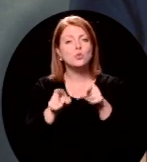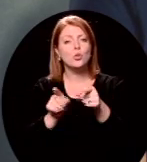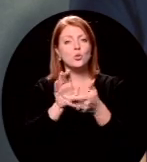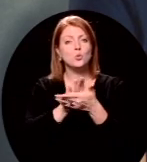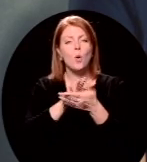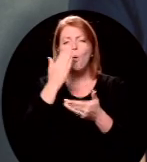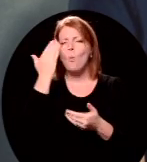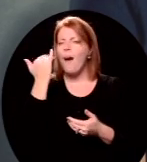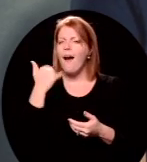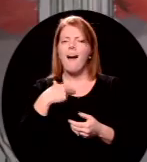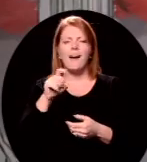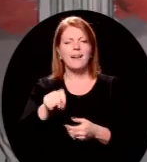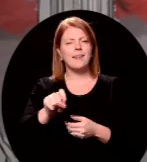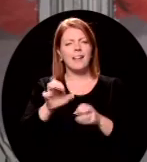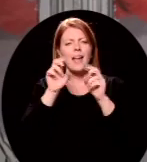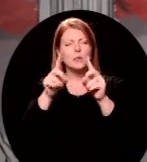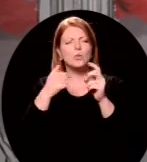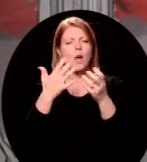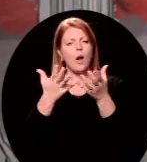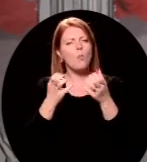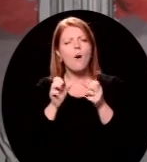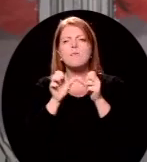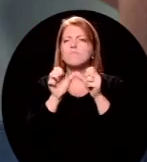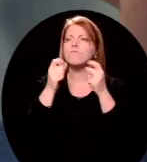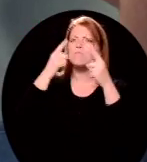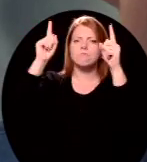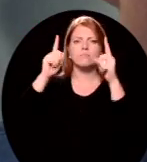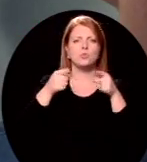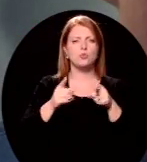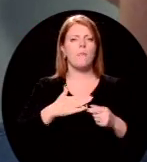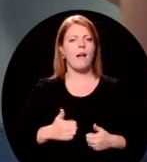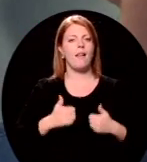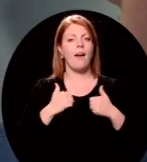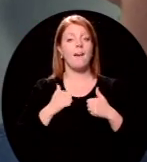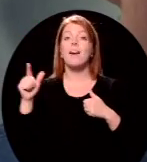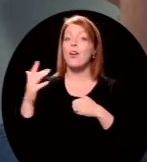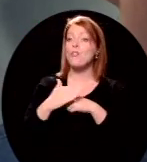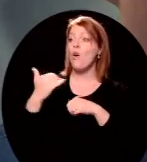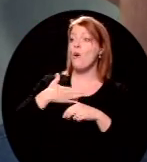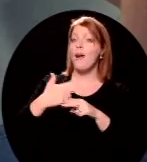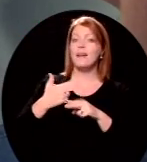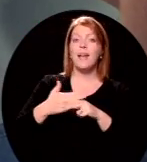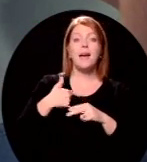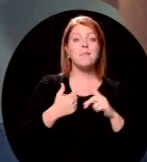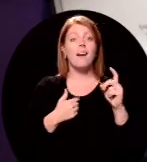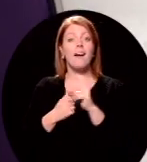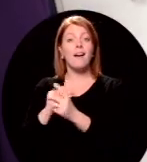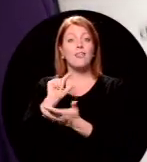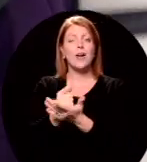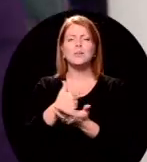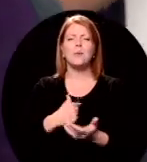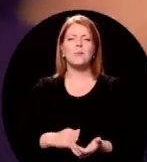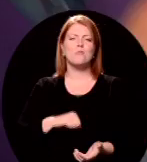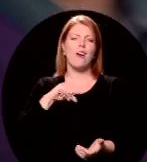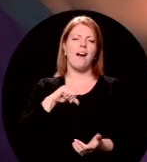I need my education in order to get somewhere in life. When they called my name, I was so proud of myself.